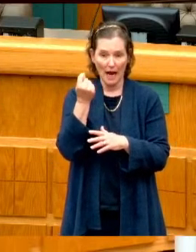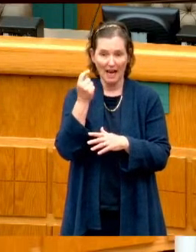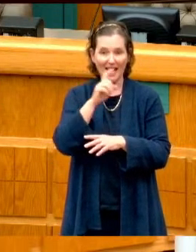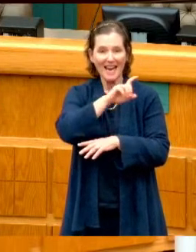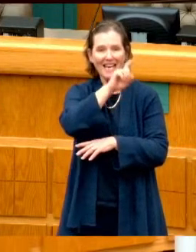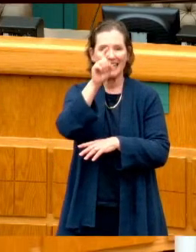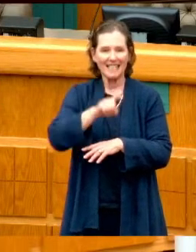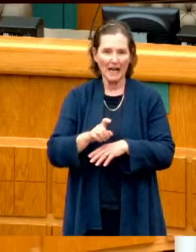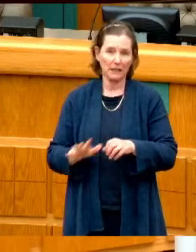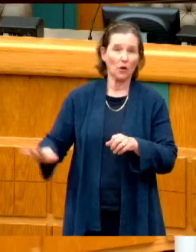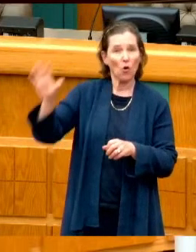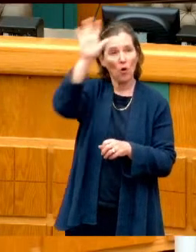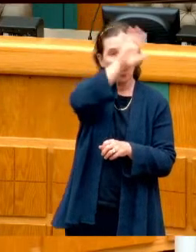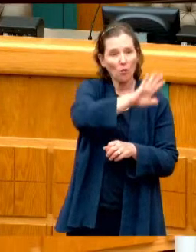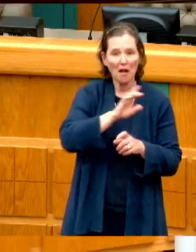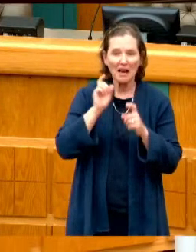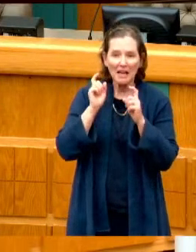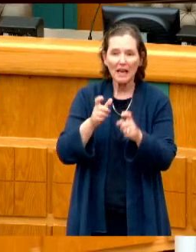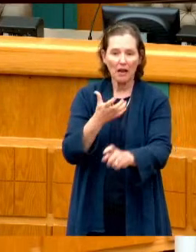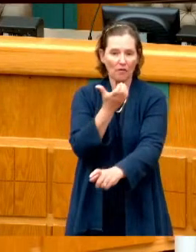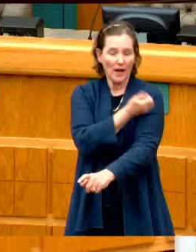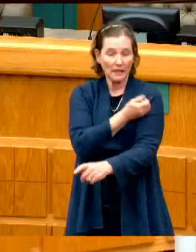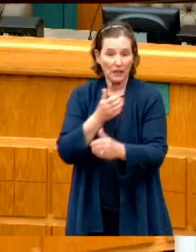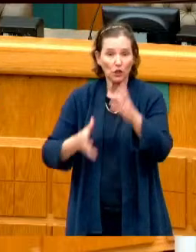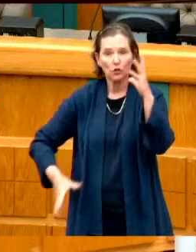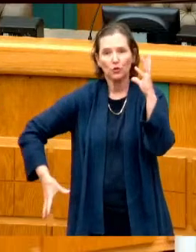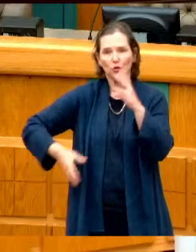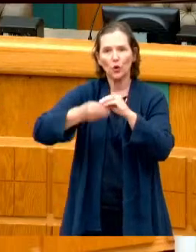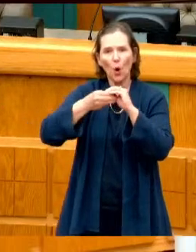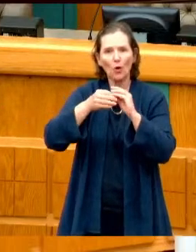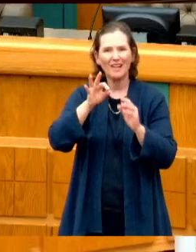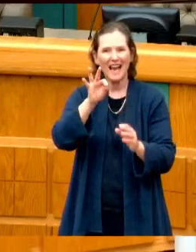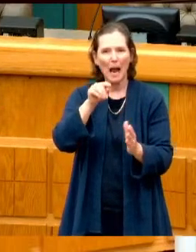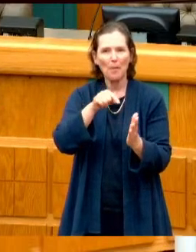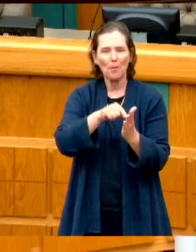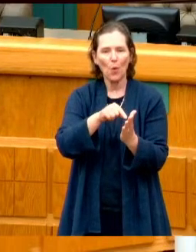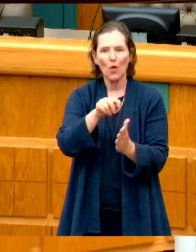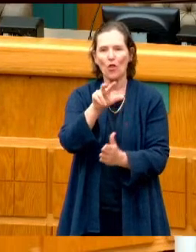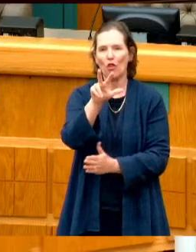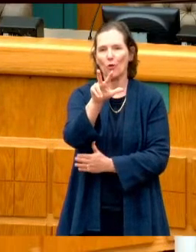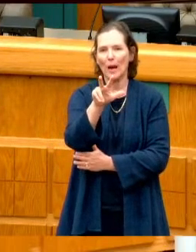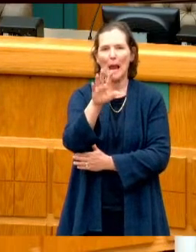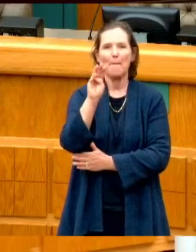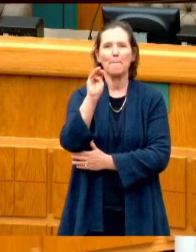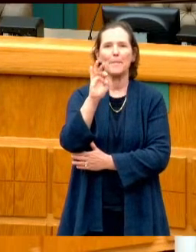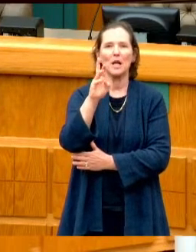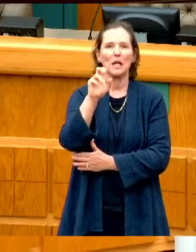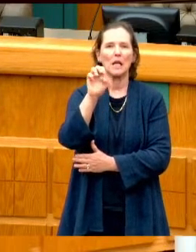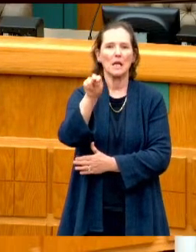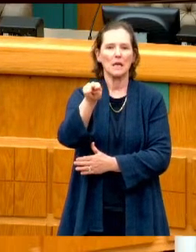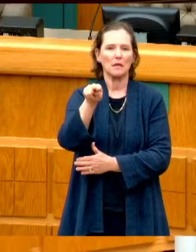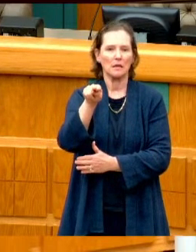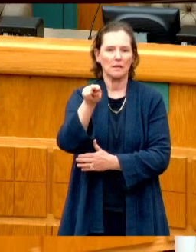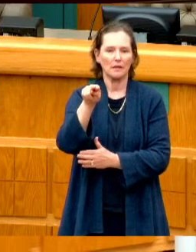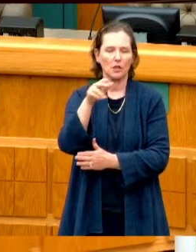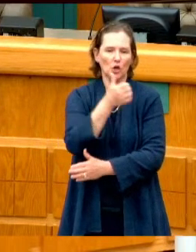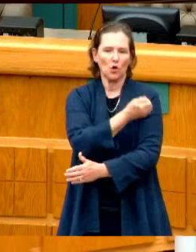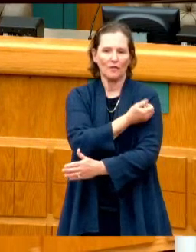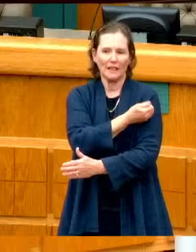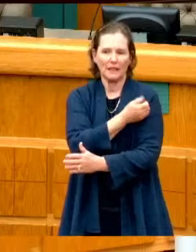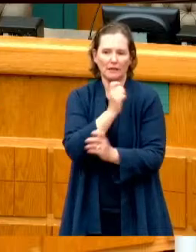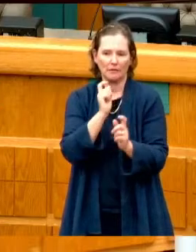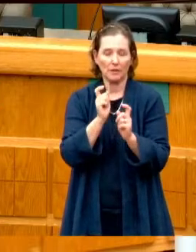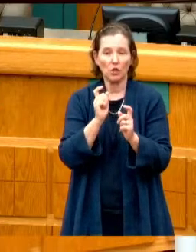million doses of the COVID-19 vaccine. So our state is quickly closing in on 10